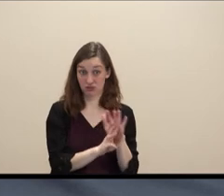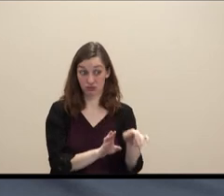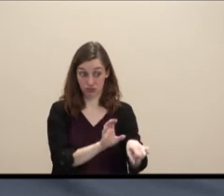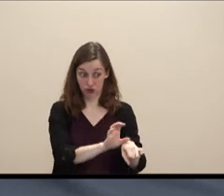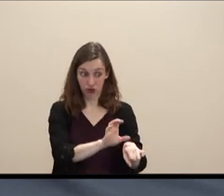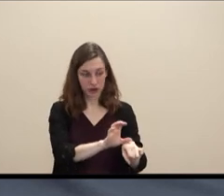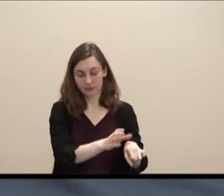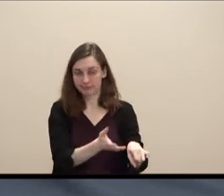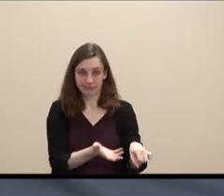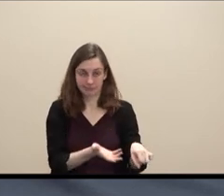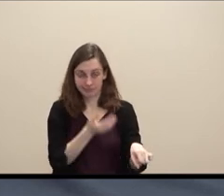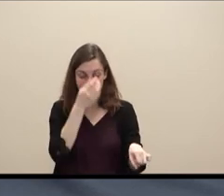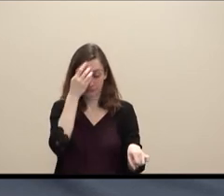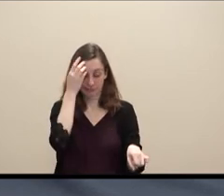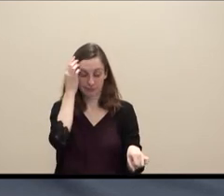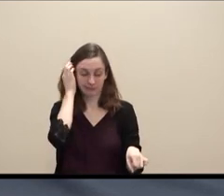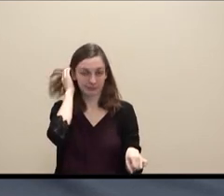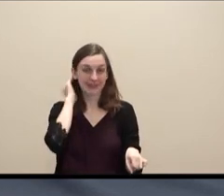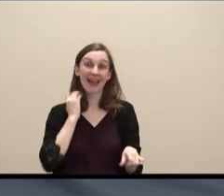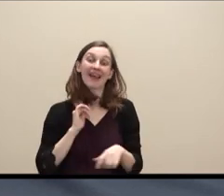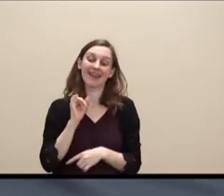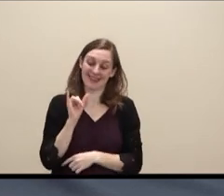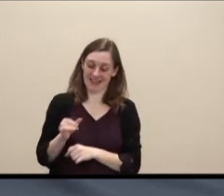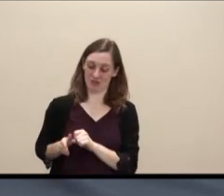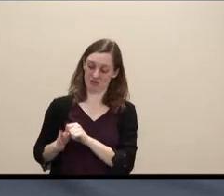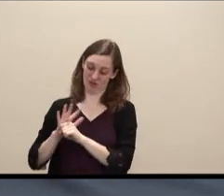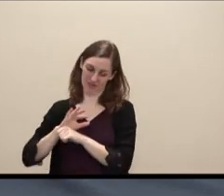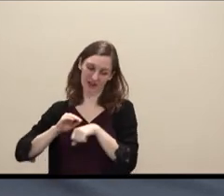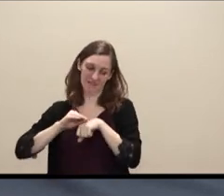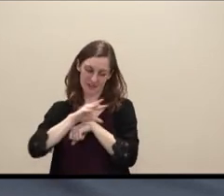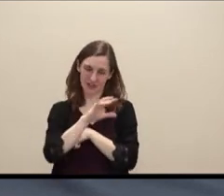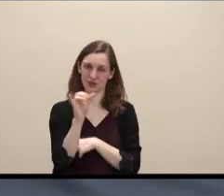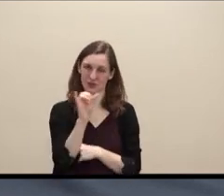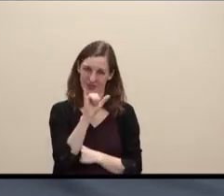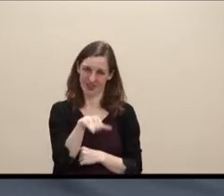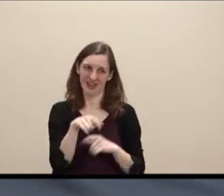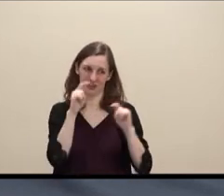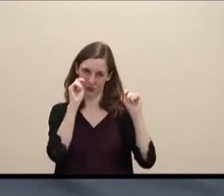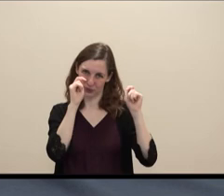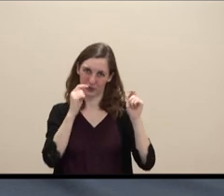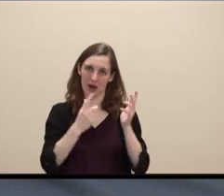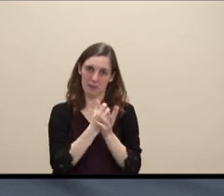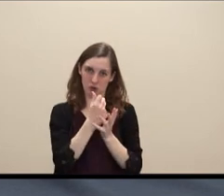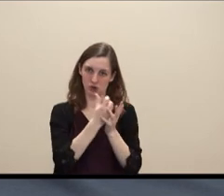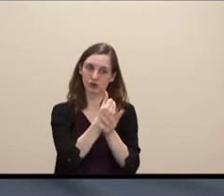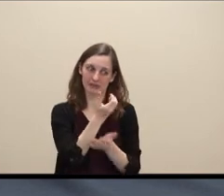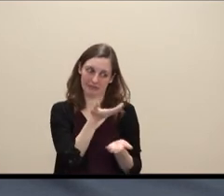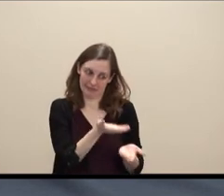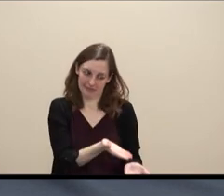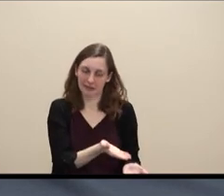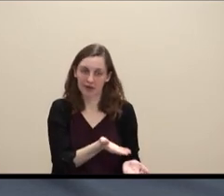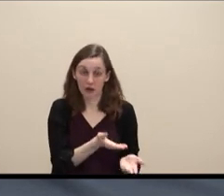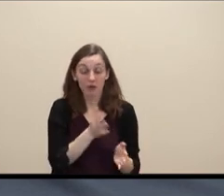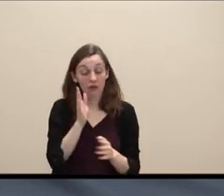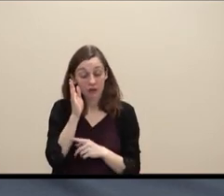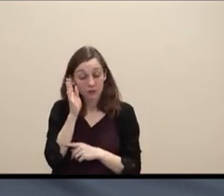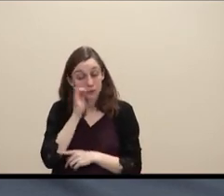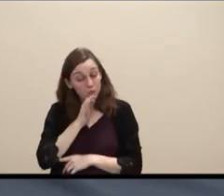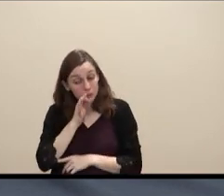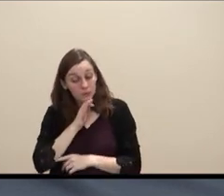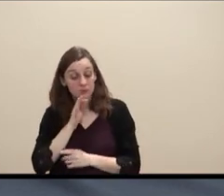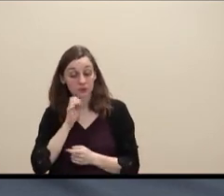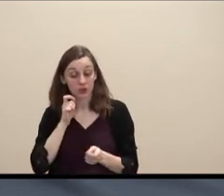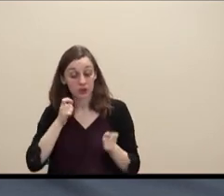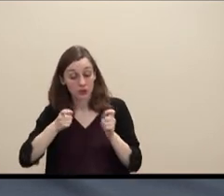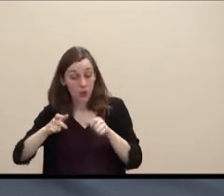and that also is part of the problem. And that will help once we go back to some sense of normalcy where churches